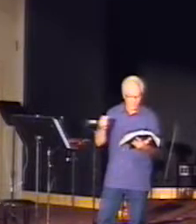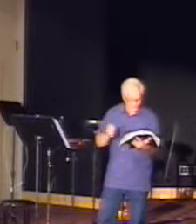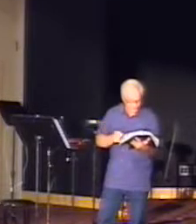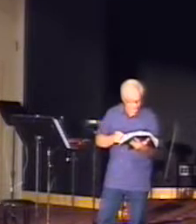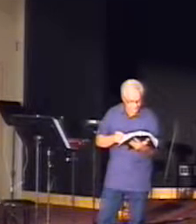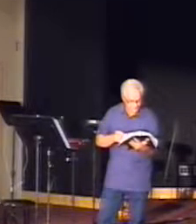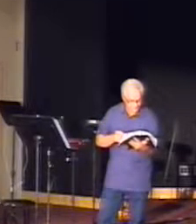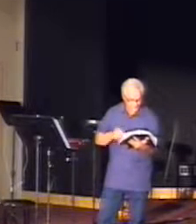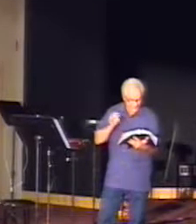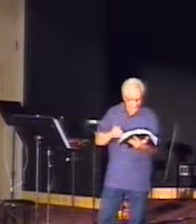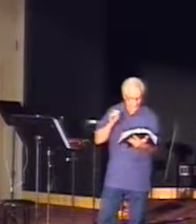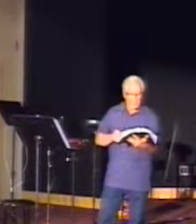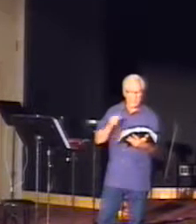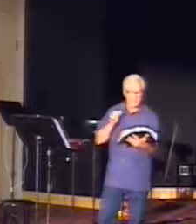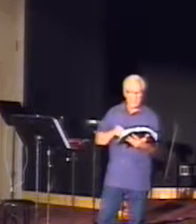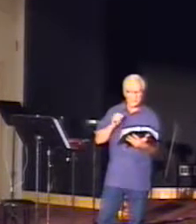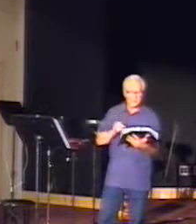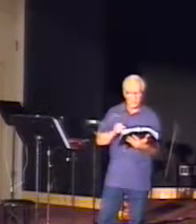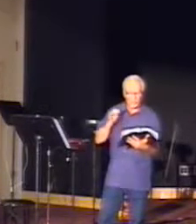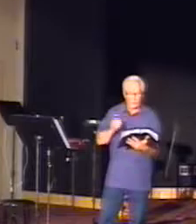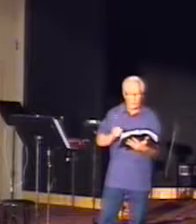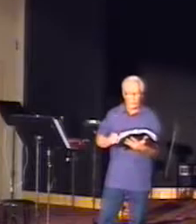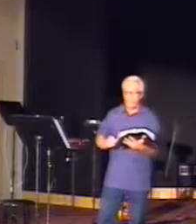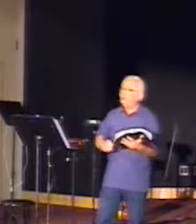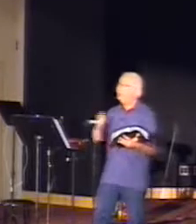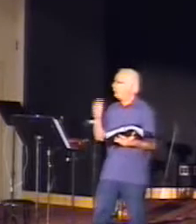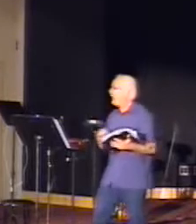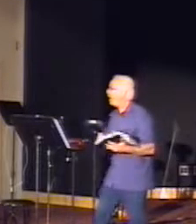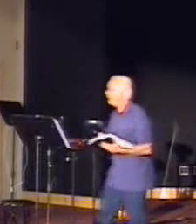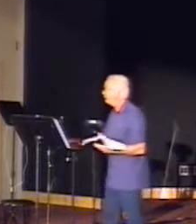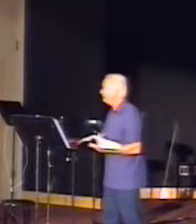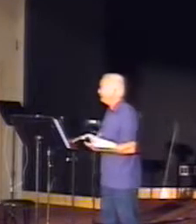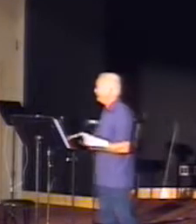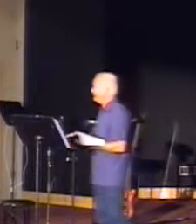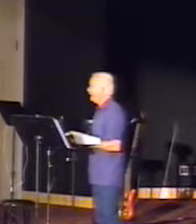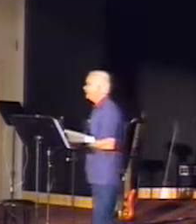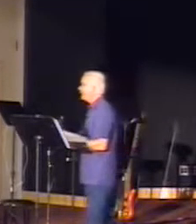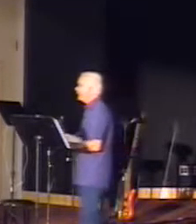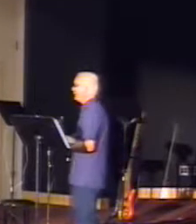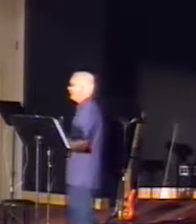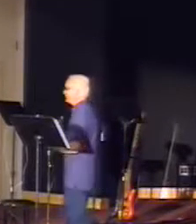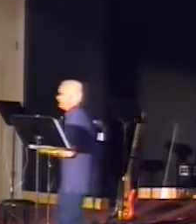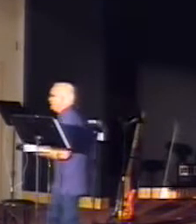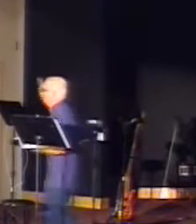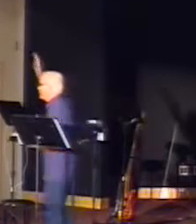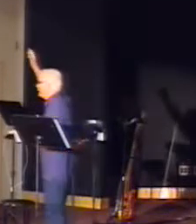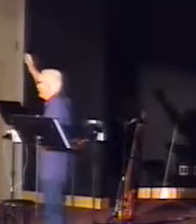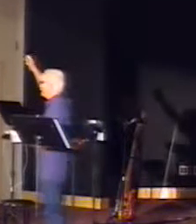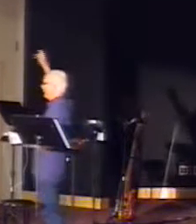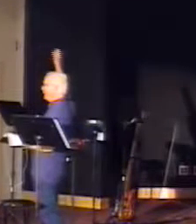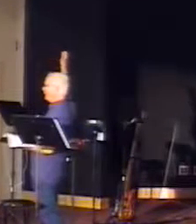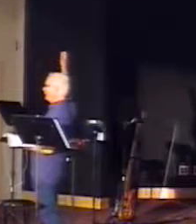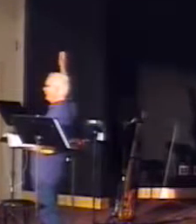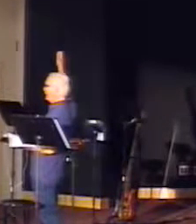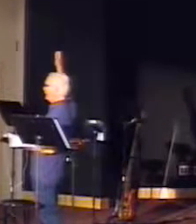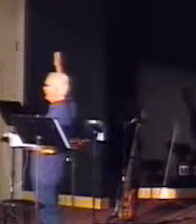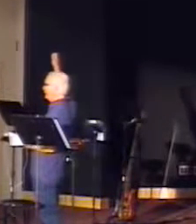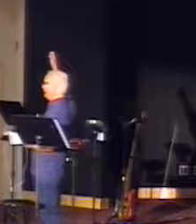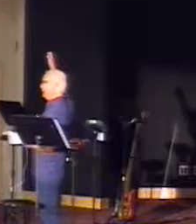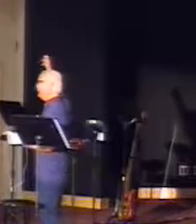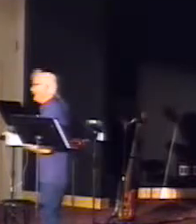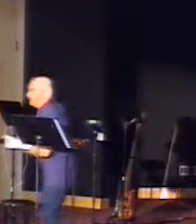say nowhere. If I make my bed in Sheol, behold, you're there. So he's saying, look, descend to heaven. I know you're going to be